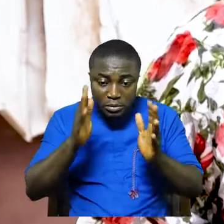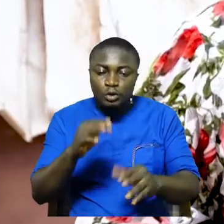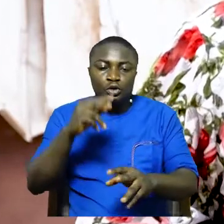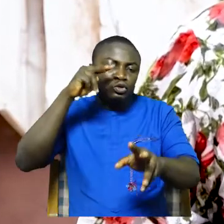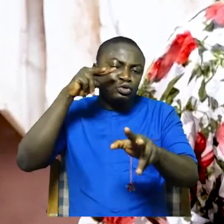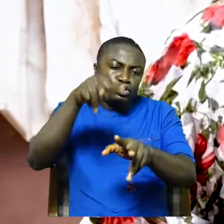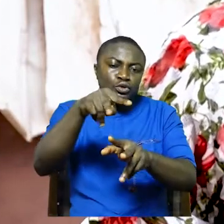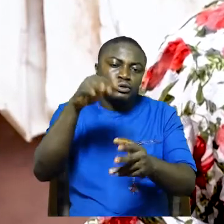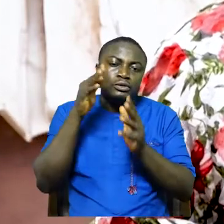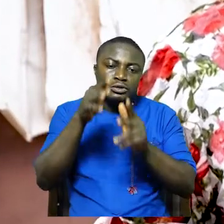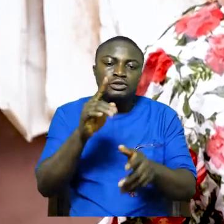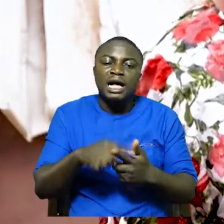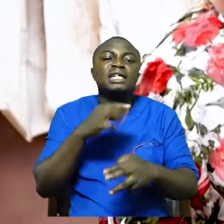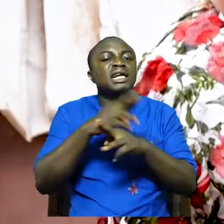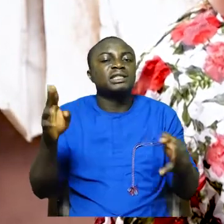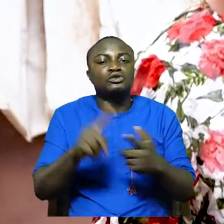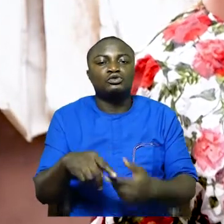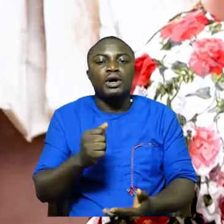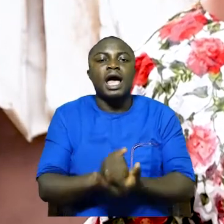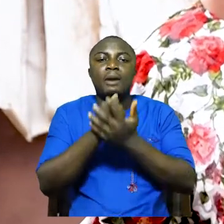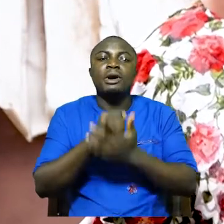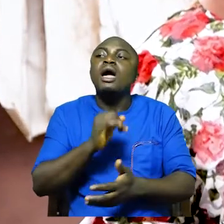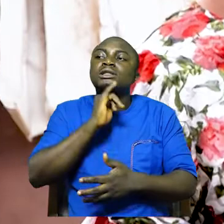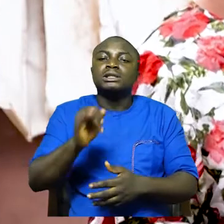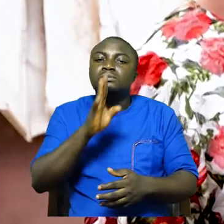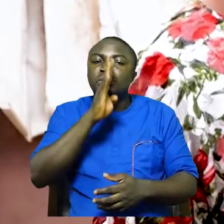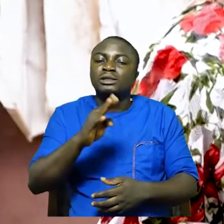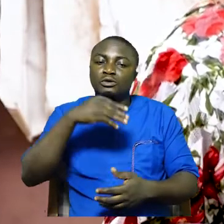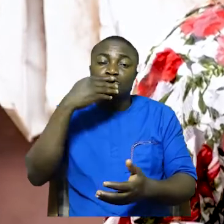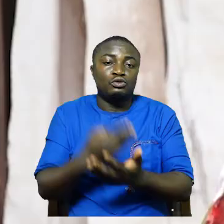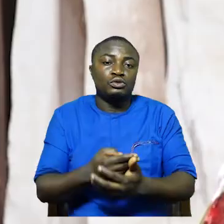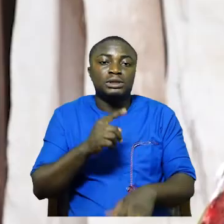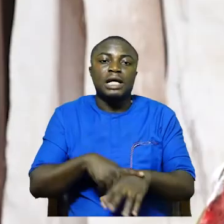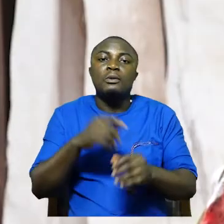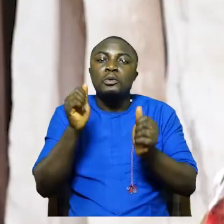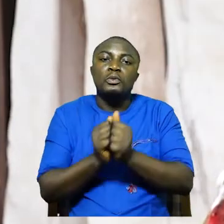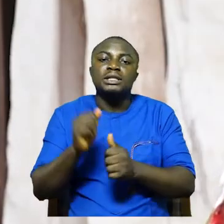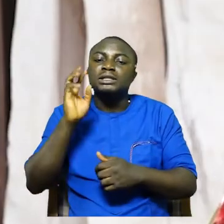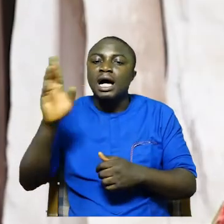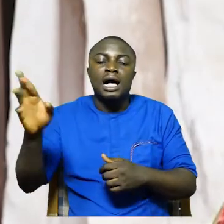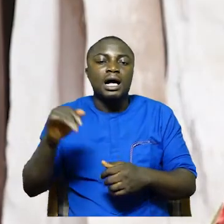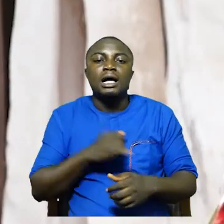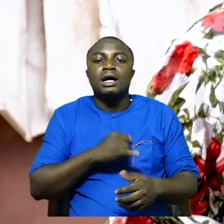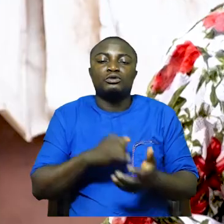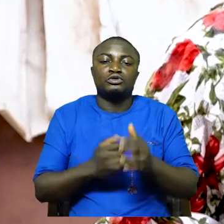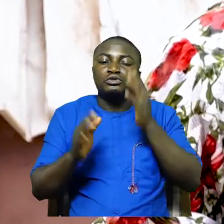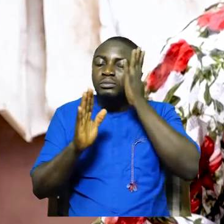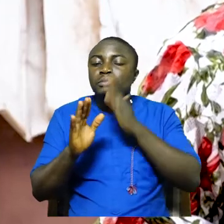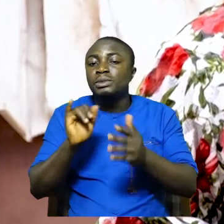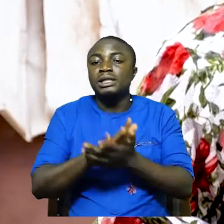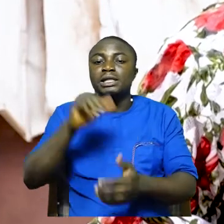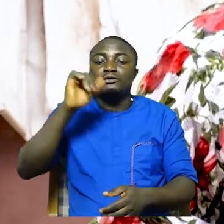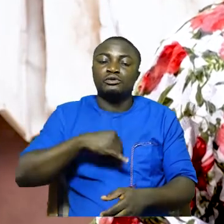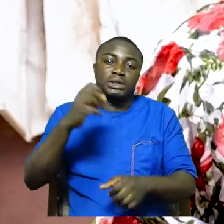Just be more attentive, look closely, and be ready to help. It's been an amazing time with Sonia on